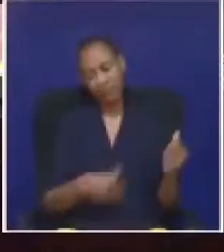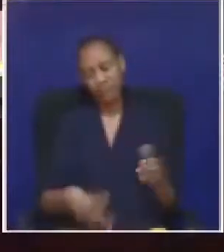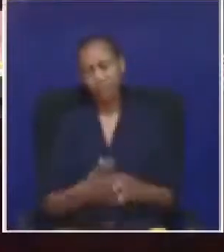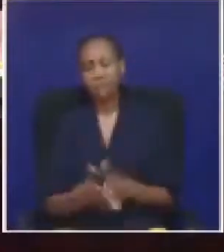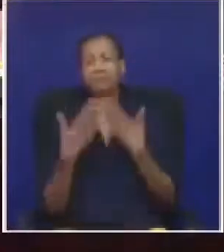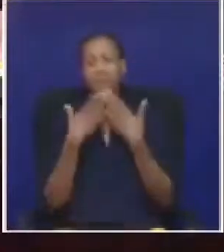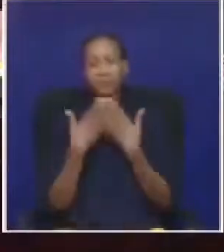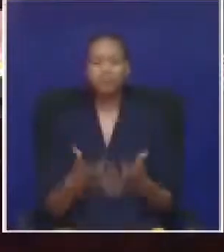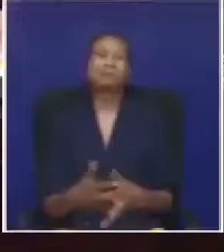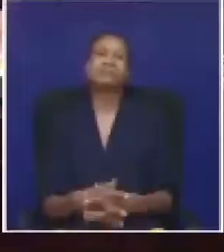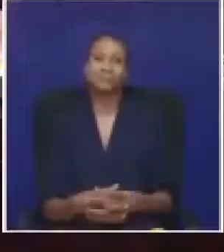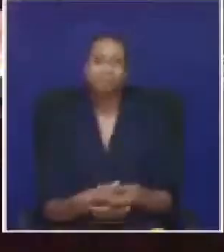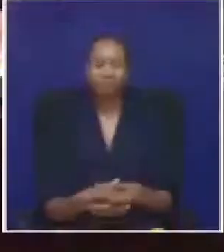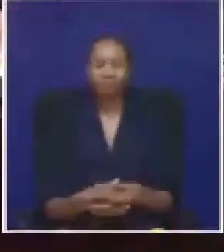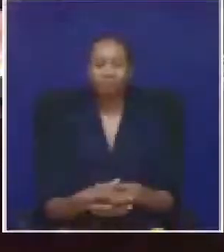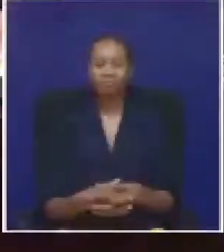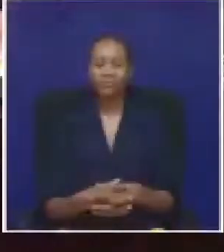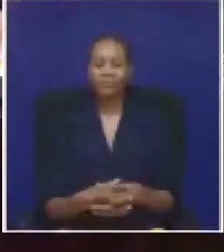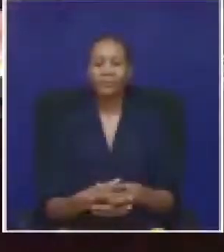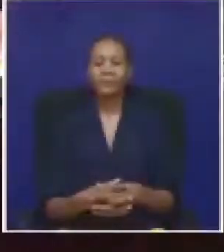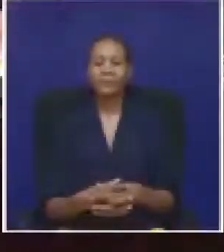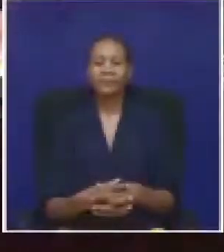Thank you very much, Honorable Speaker.